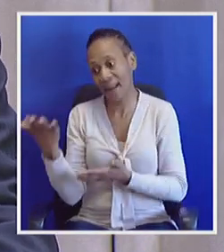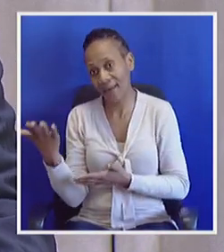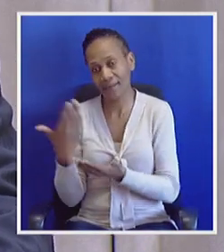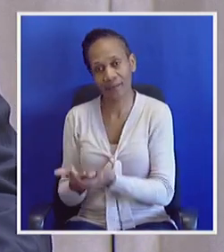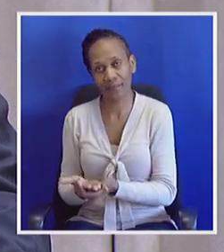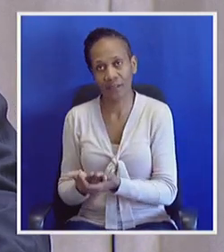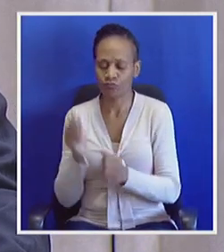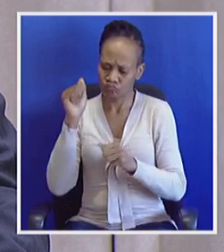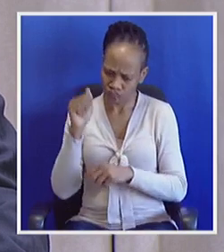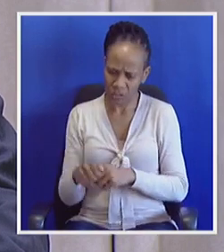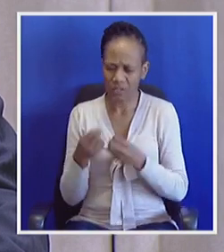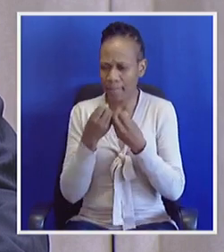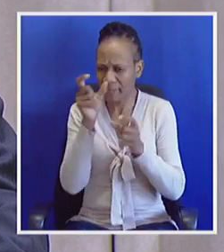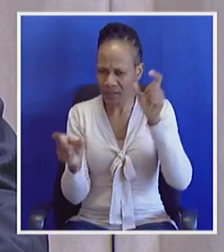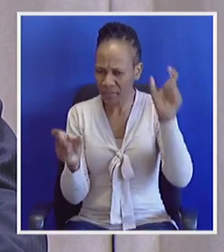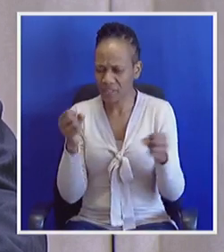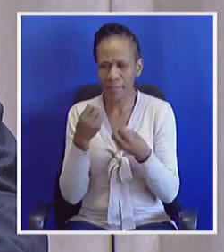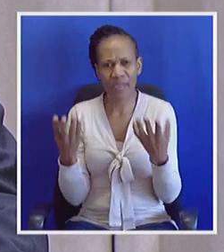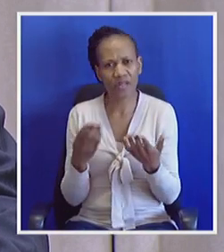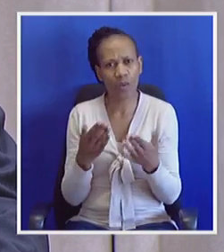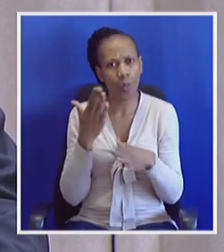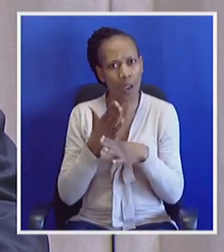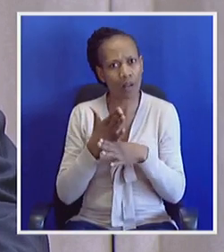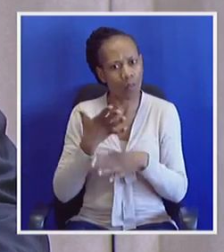applicants. And indeed, there were quite a number of applicants.